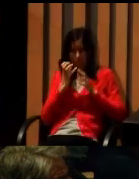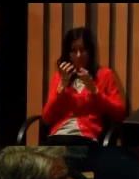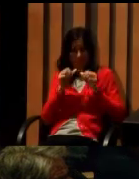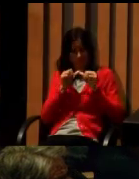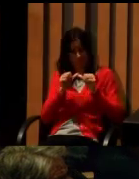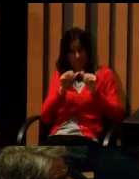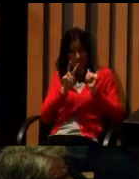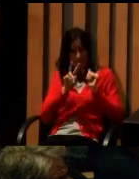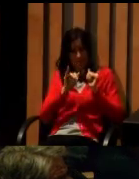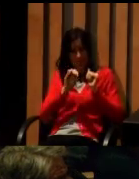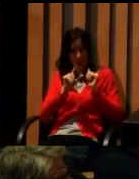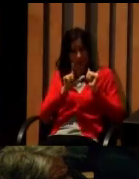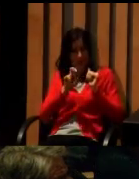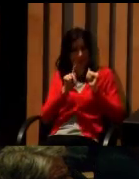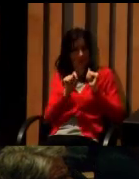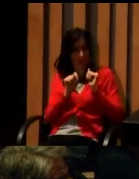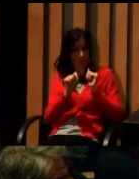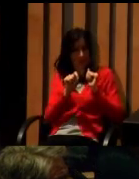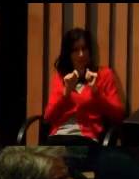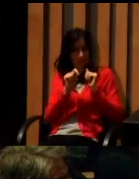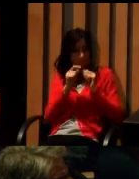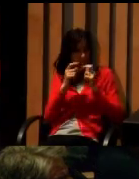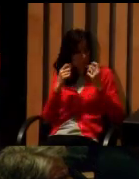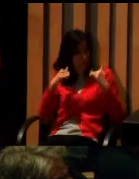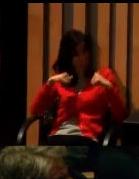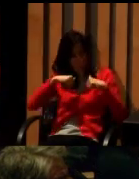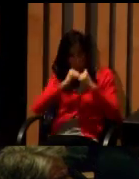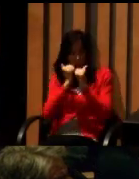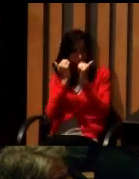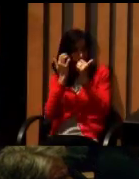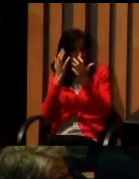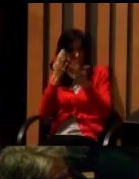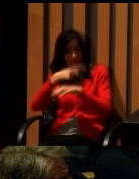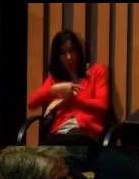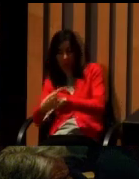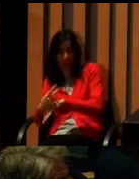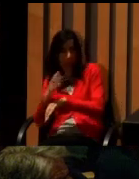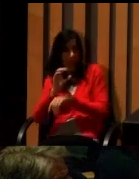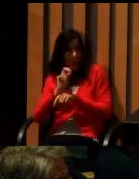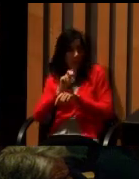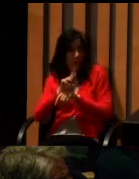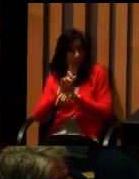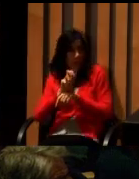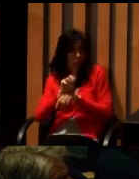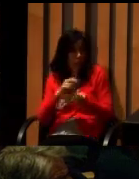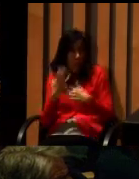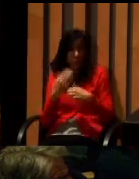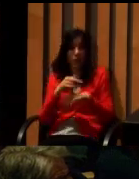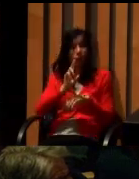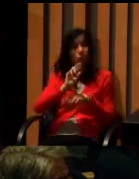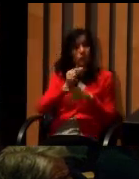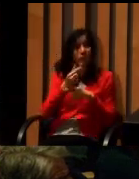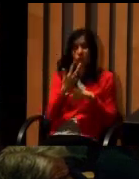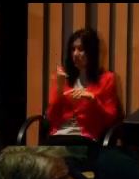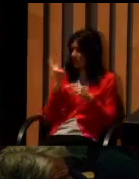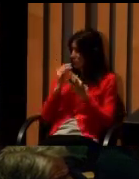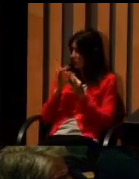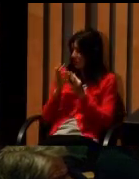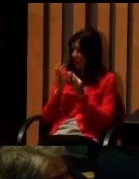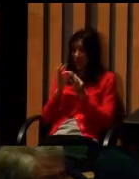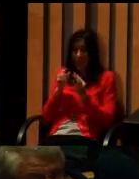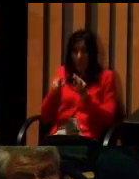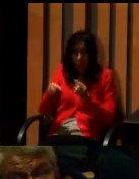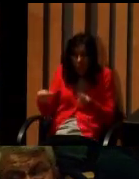hesitant on concussions. They're hesitant on sports injuries. Someone else said it earlier, RG3, they threw him like a